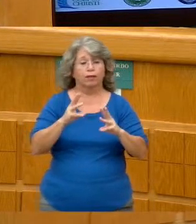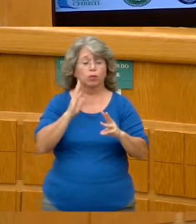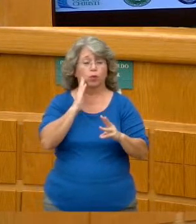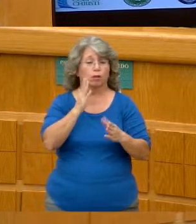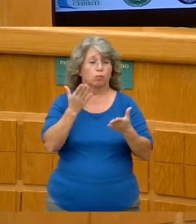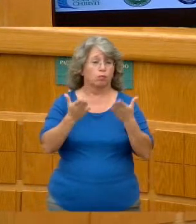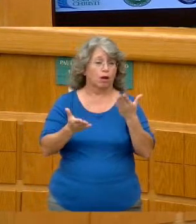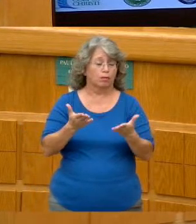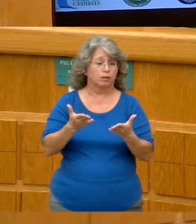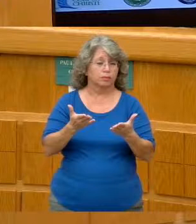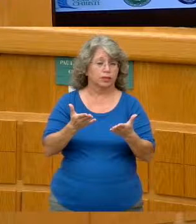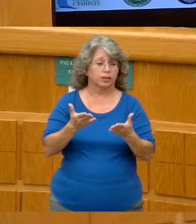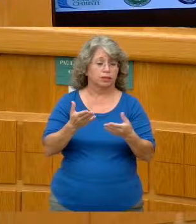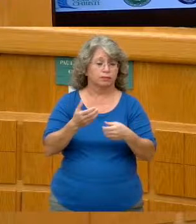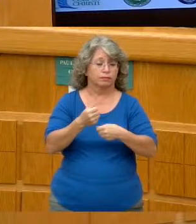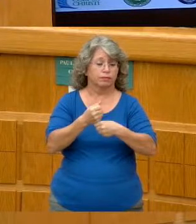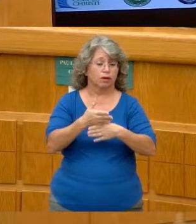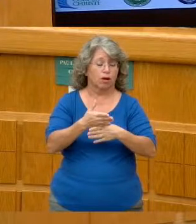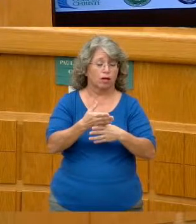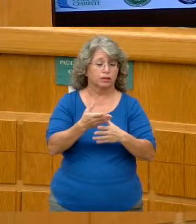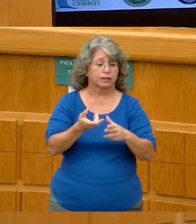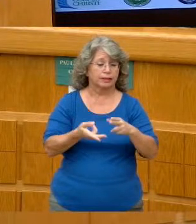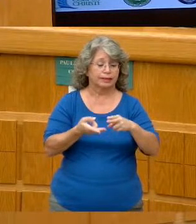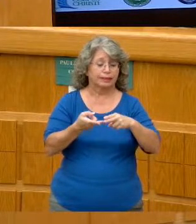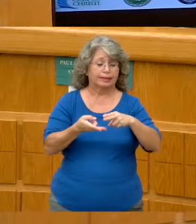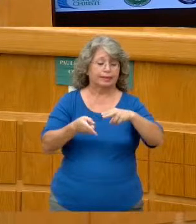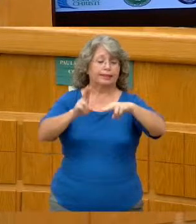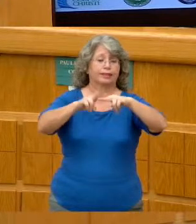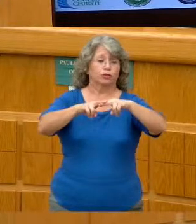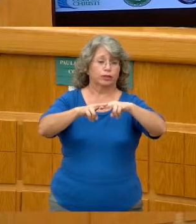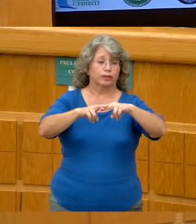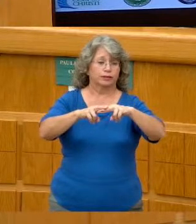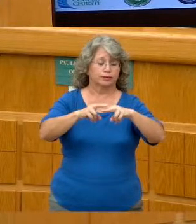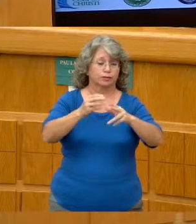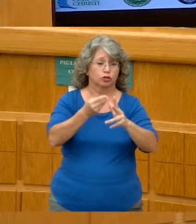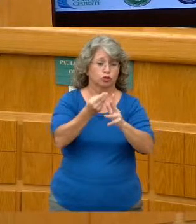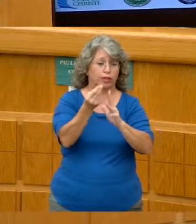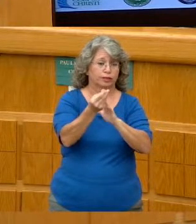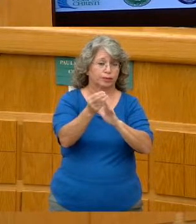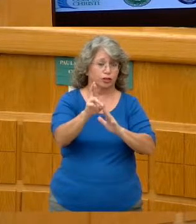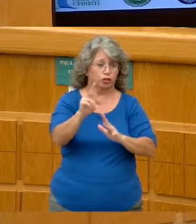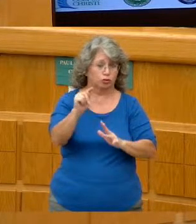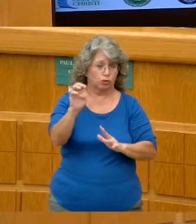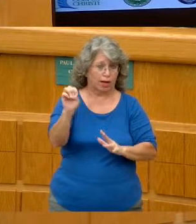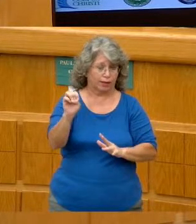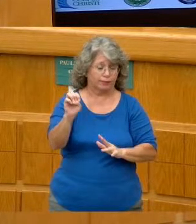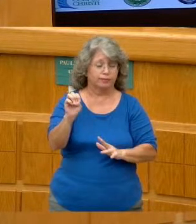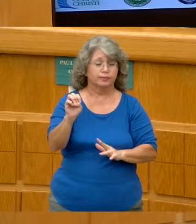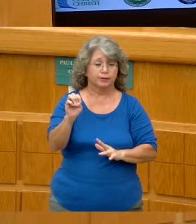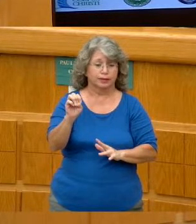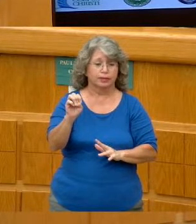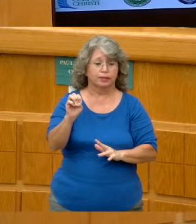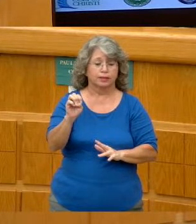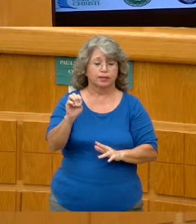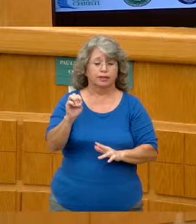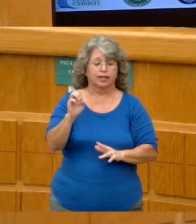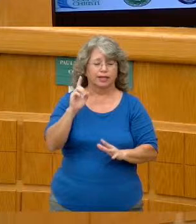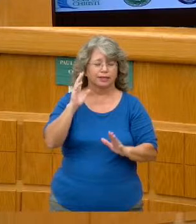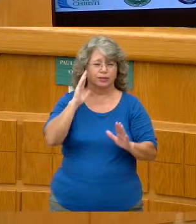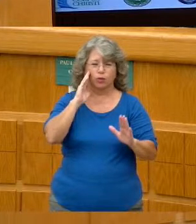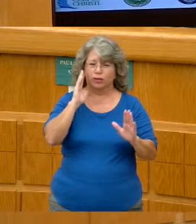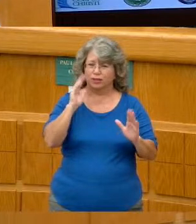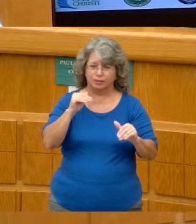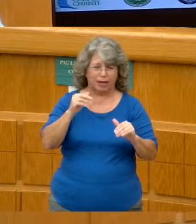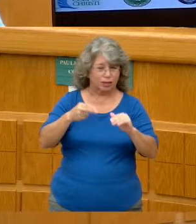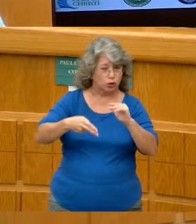rate. We don't expect it's going to be a huge increase, but in more northern latitudes, I think I've heard